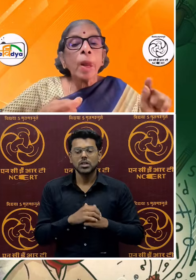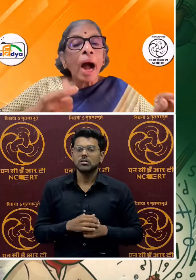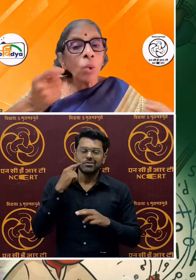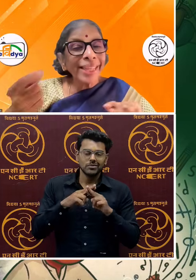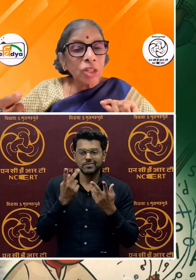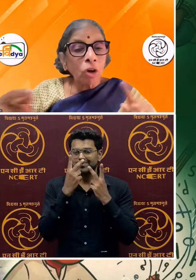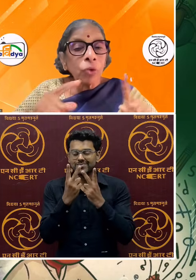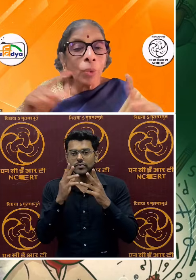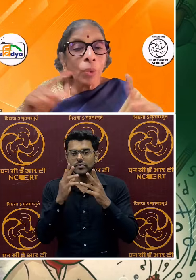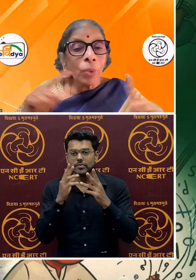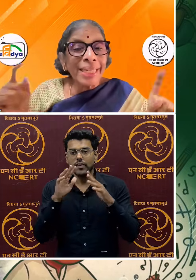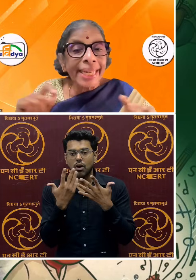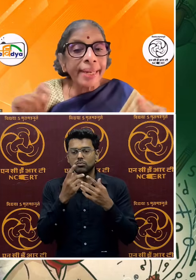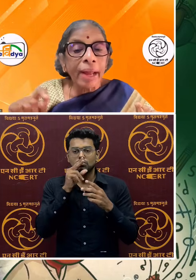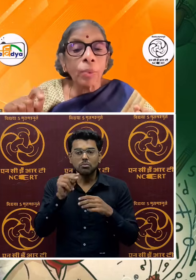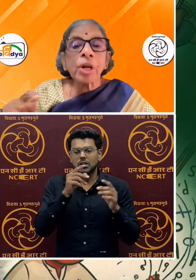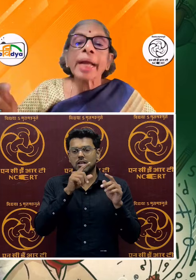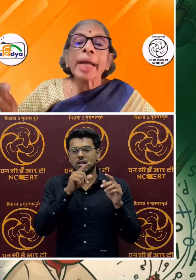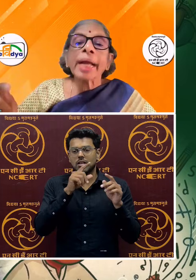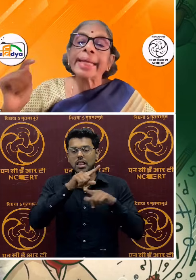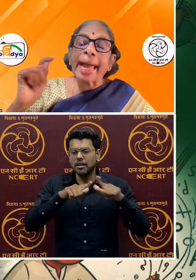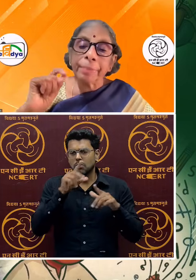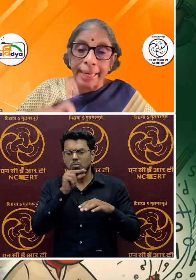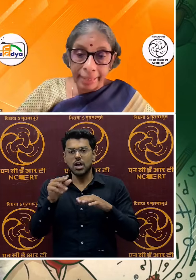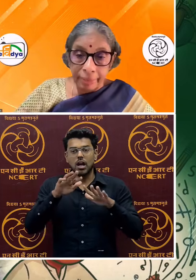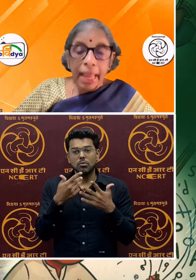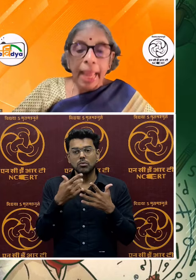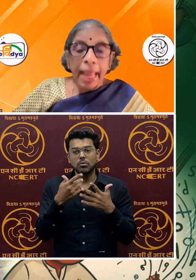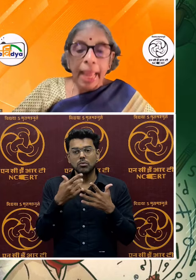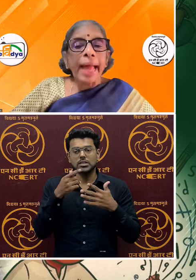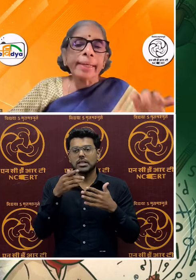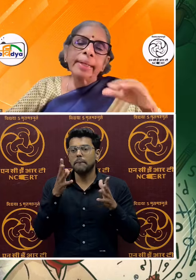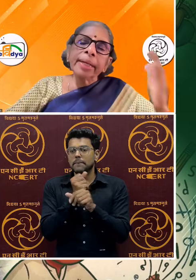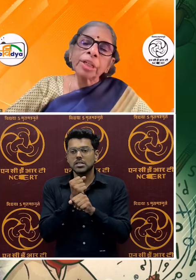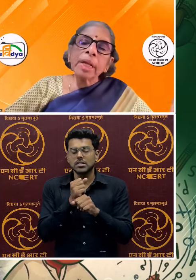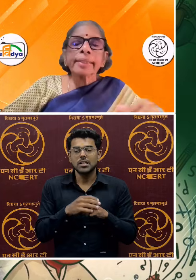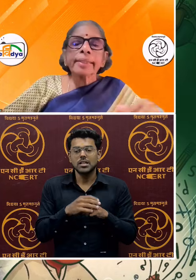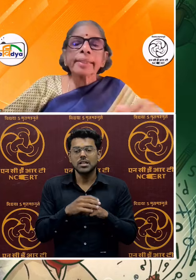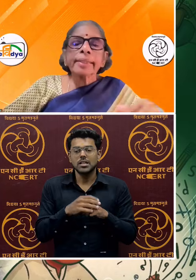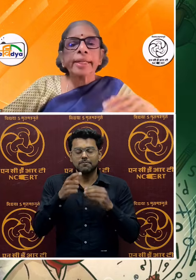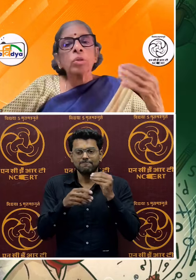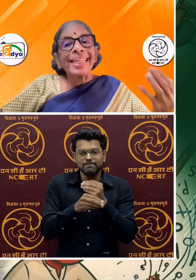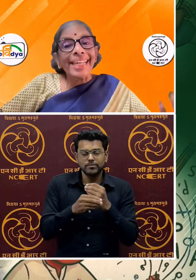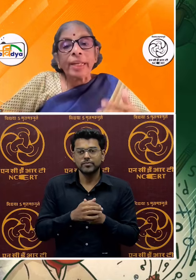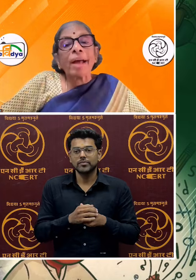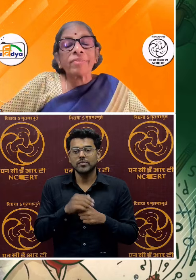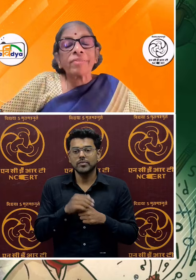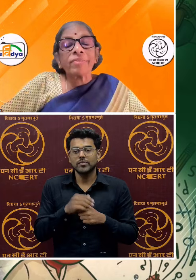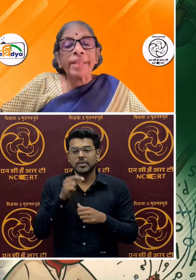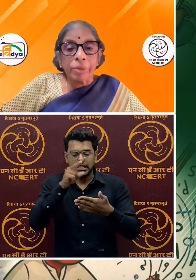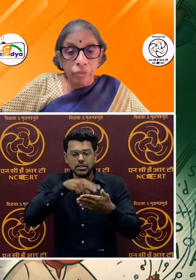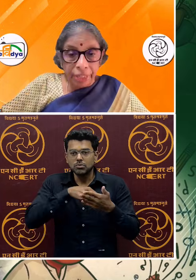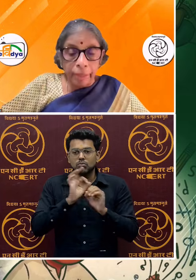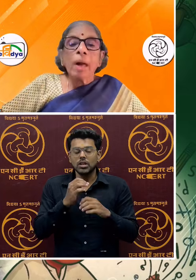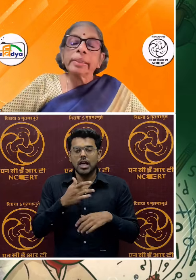see how they talk, fluency in language can be lacking. And in addition, they don't read, they don't